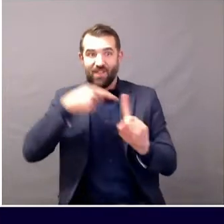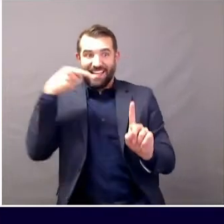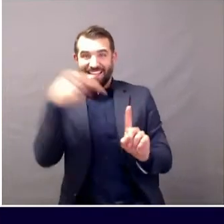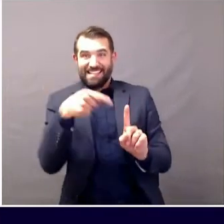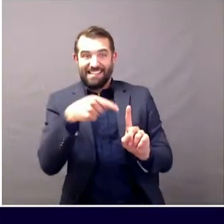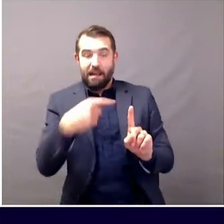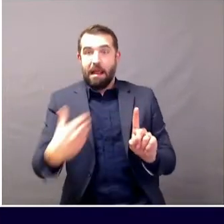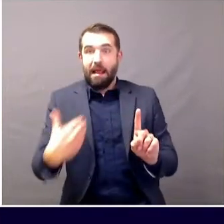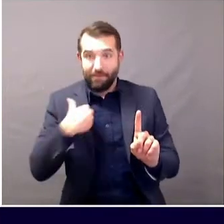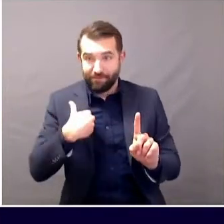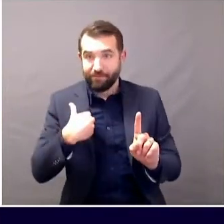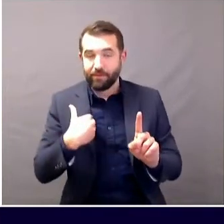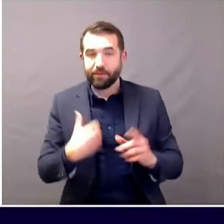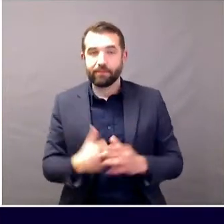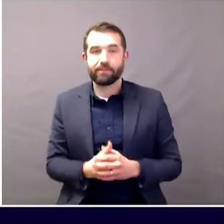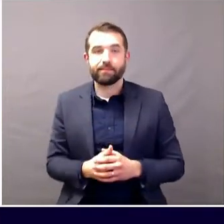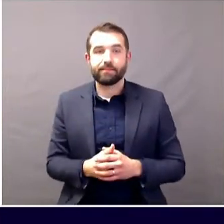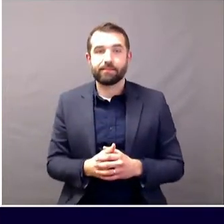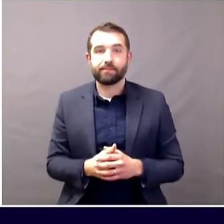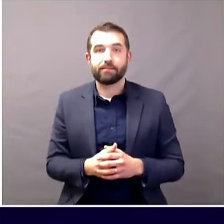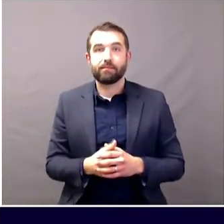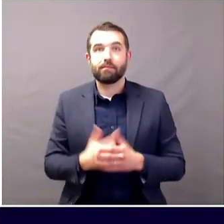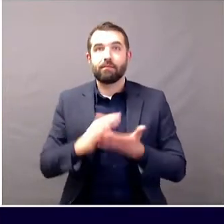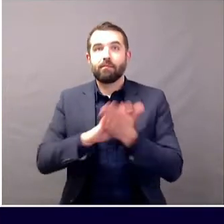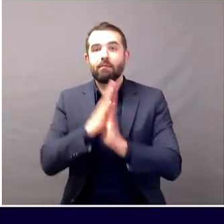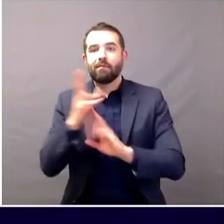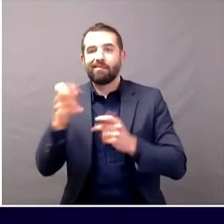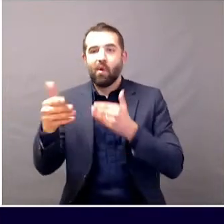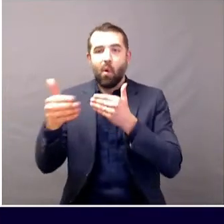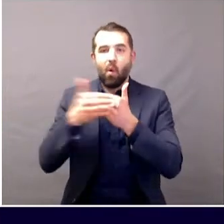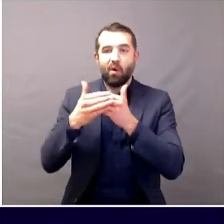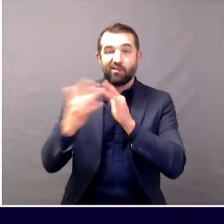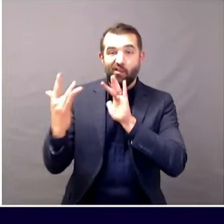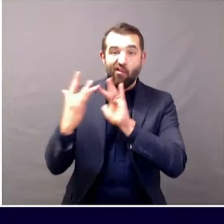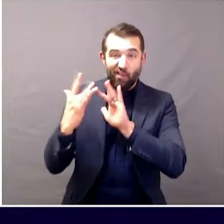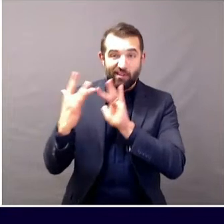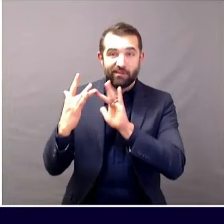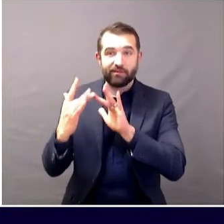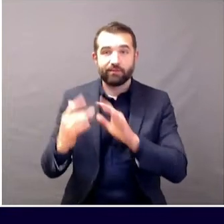contact can do a couple of things immediately. The first is make sure you go